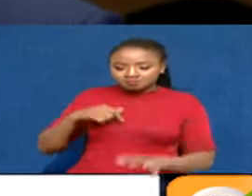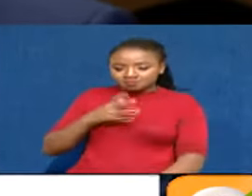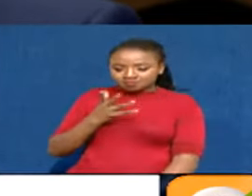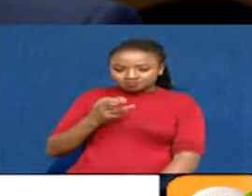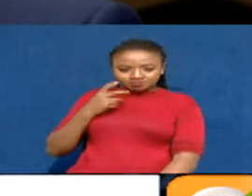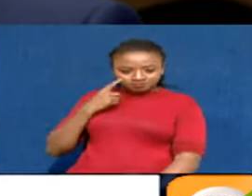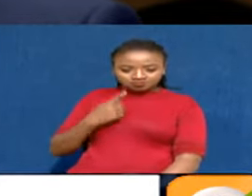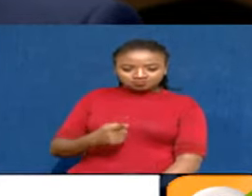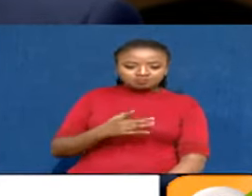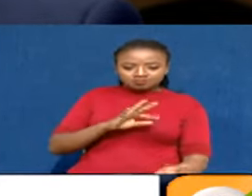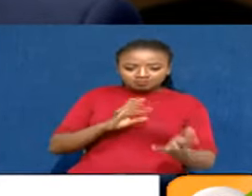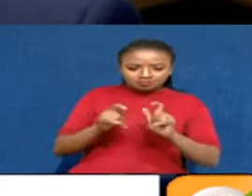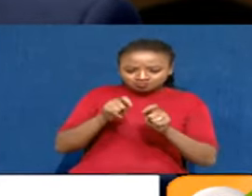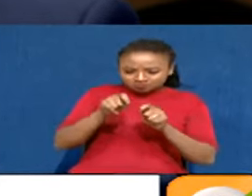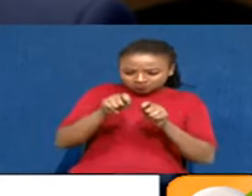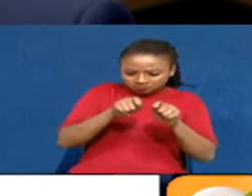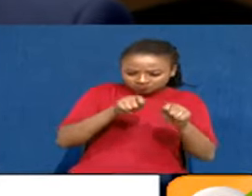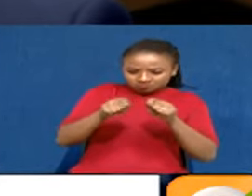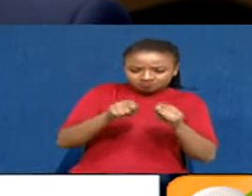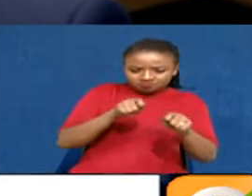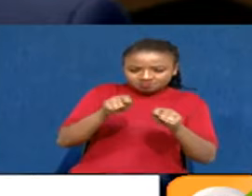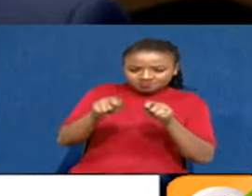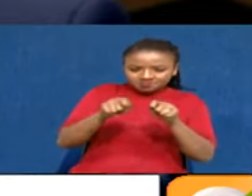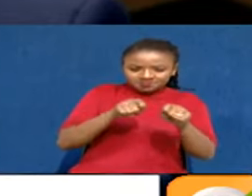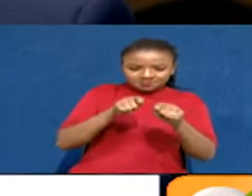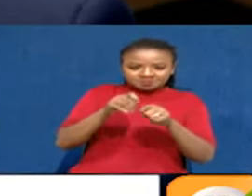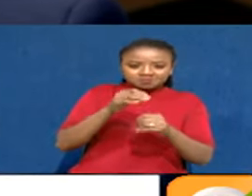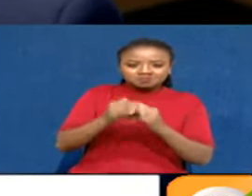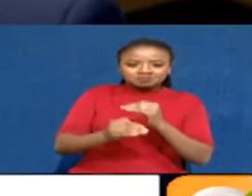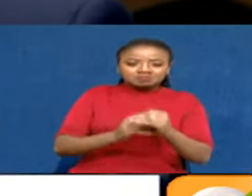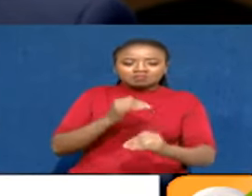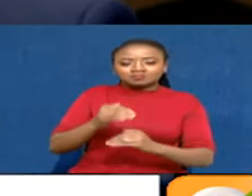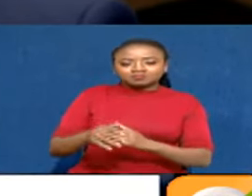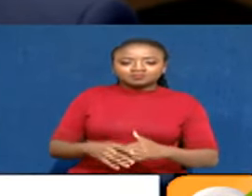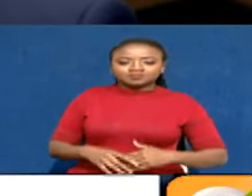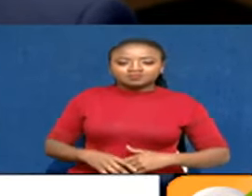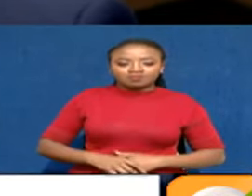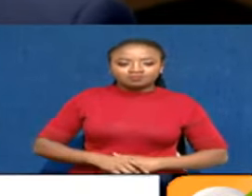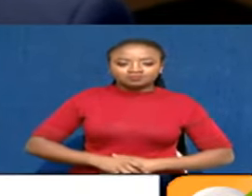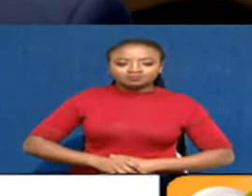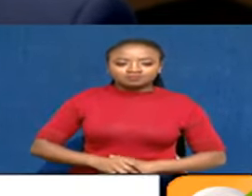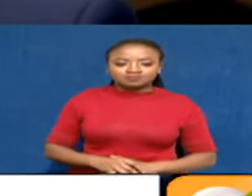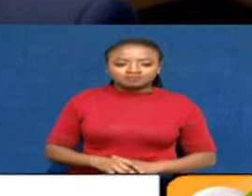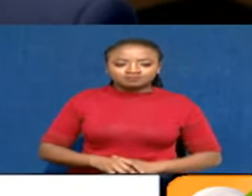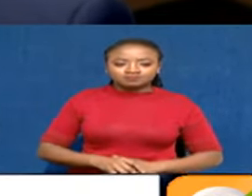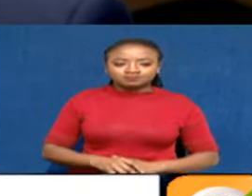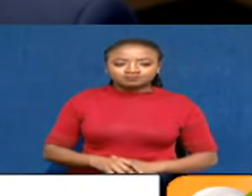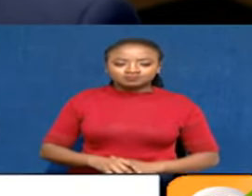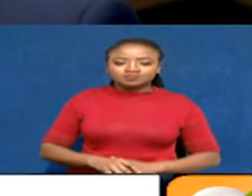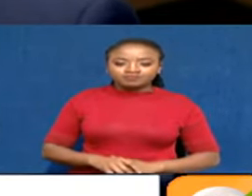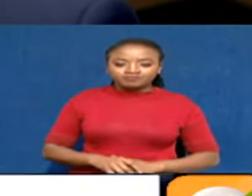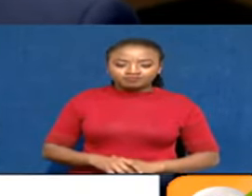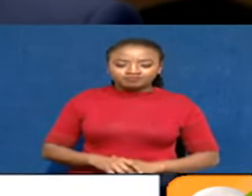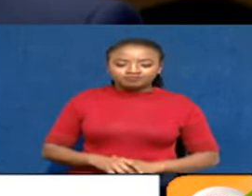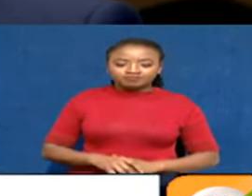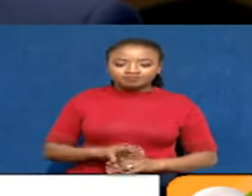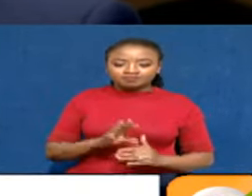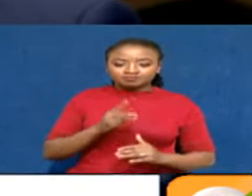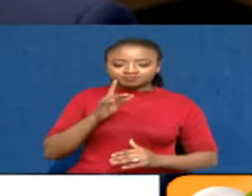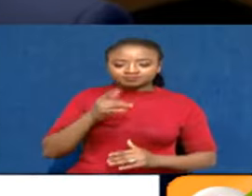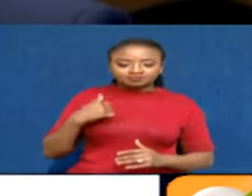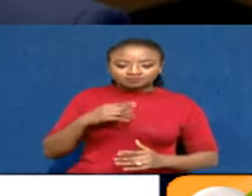to over-regulate. There's an issue of doing excessive regulation. And this is why we want to hold